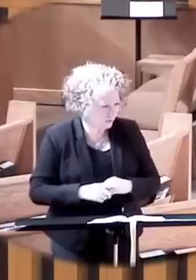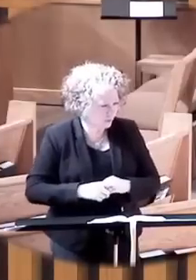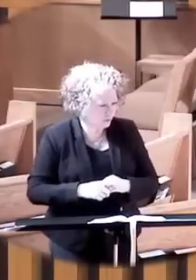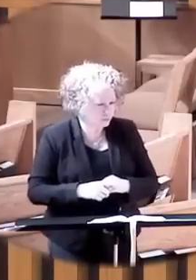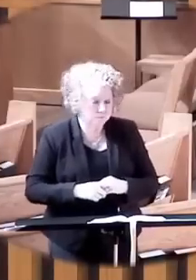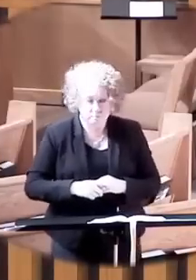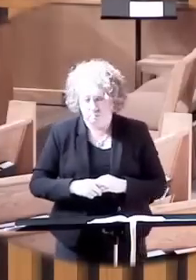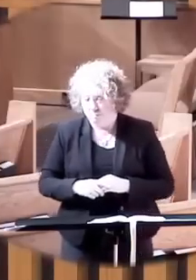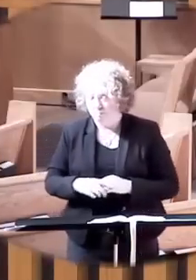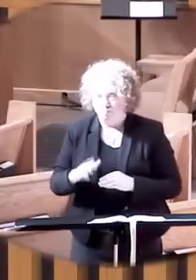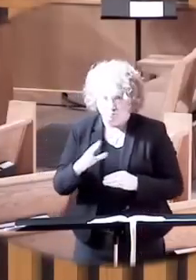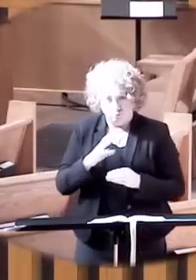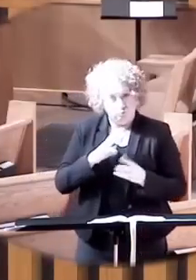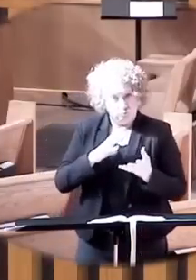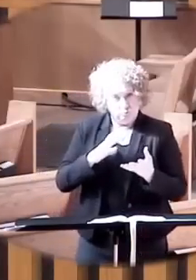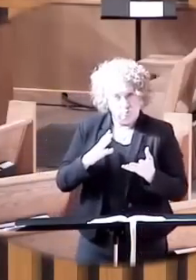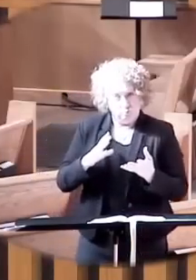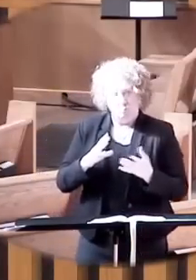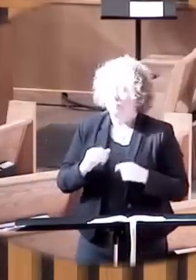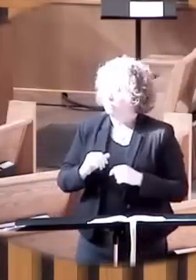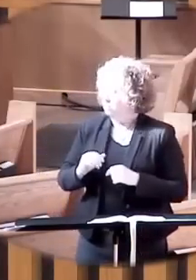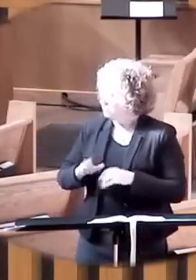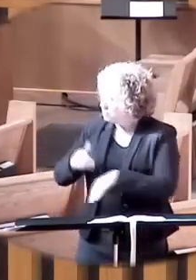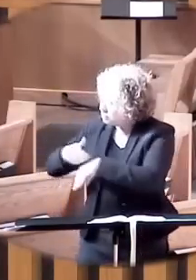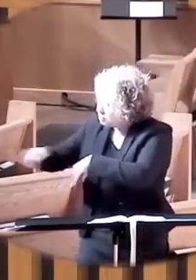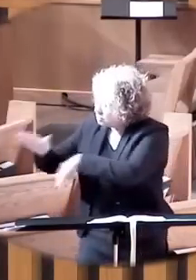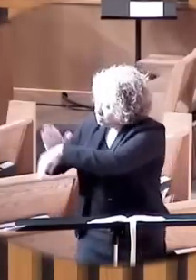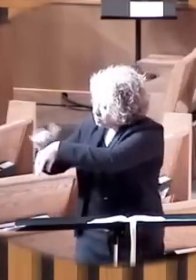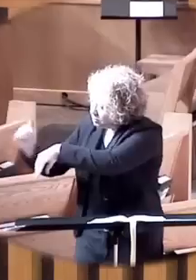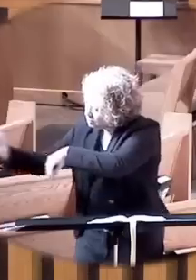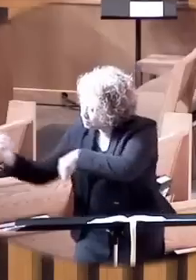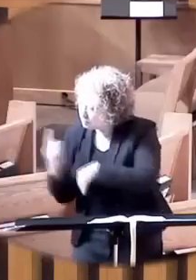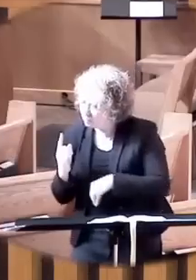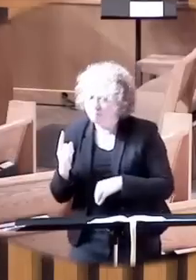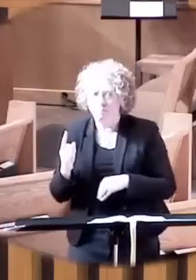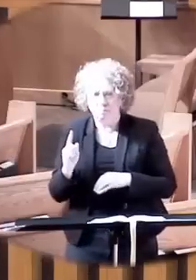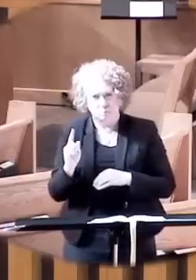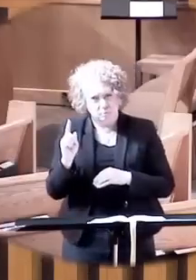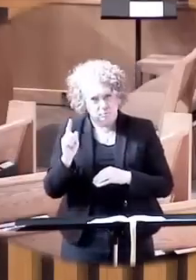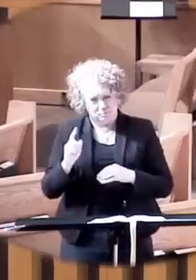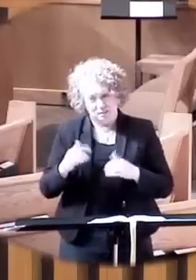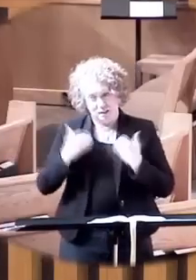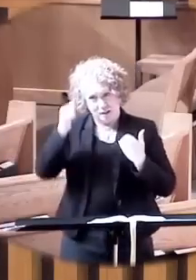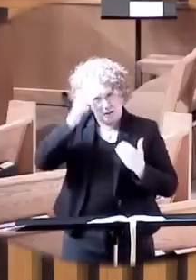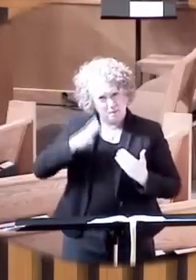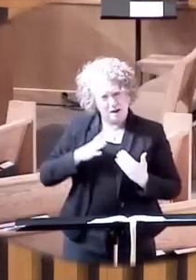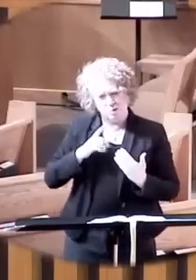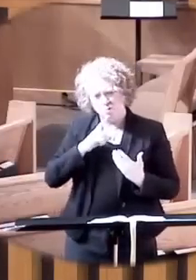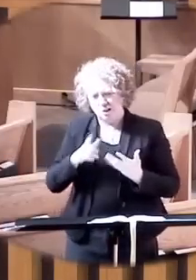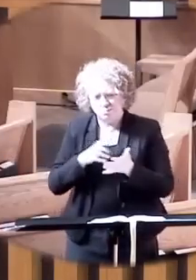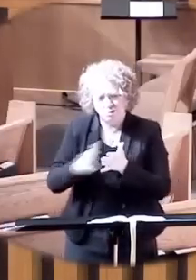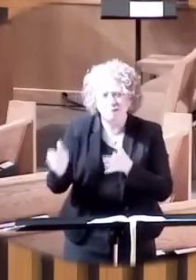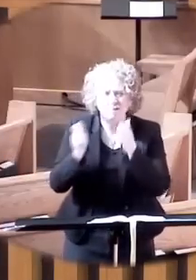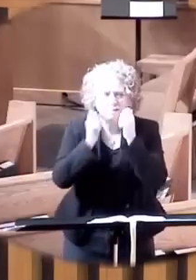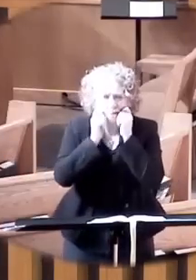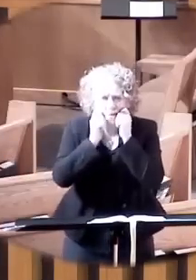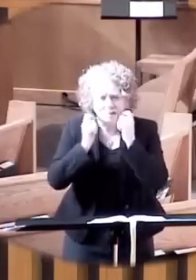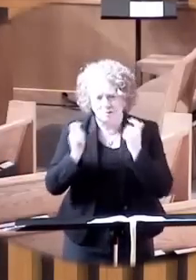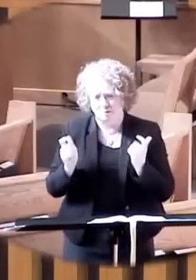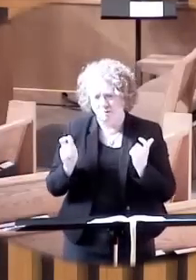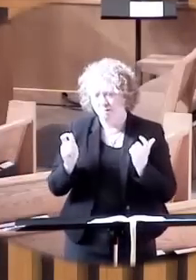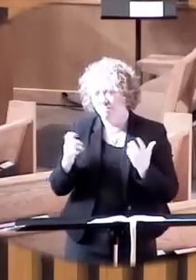Jesse sent and had the young man brought to them. He was ruddy, a youth handsome to